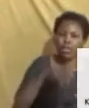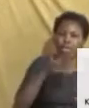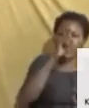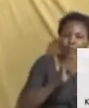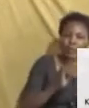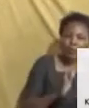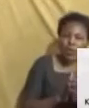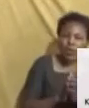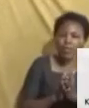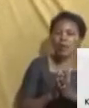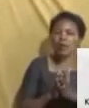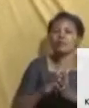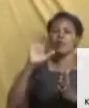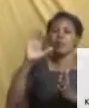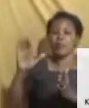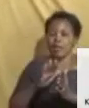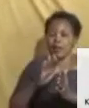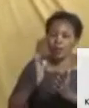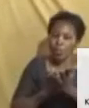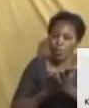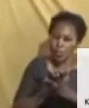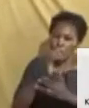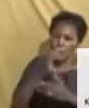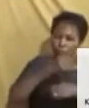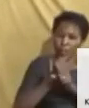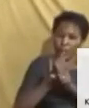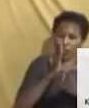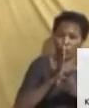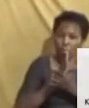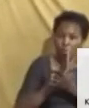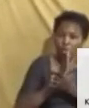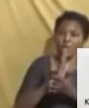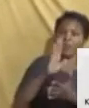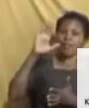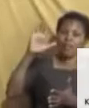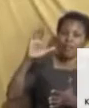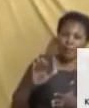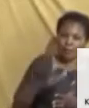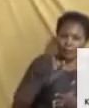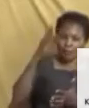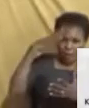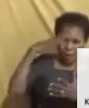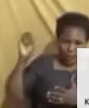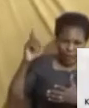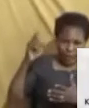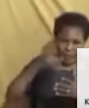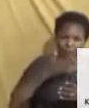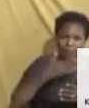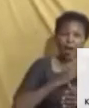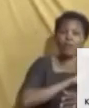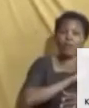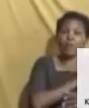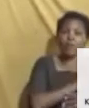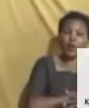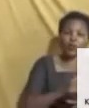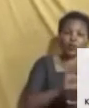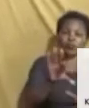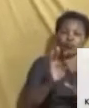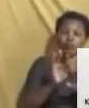legislature by ensuring that the president has the power to appoint